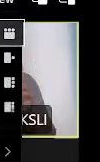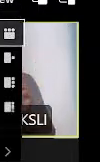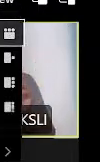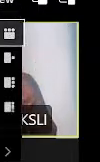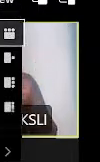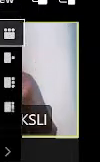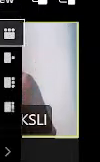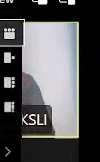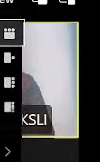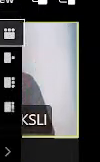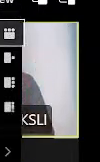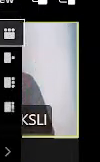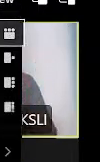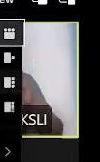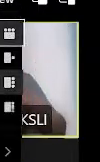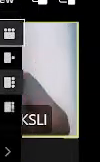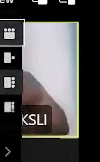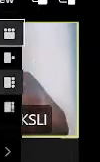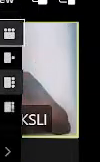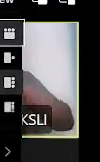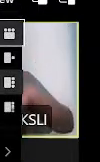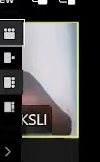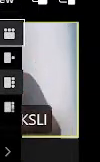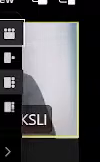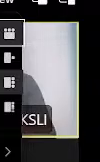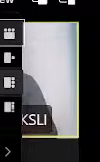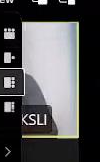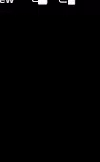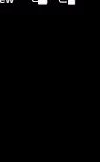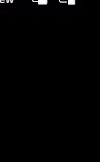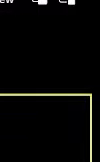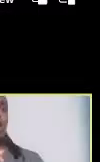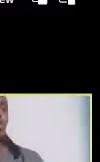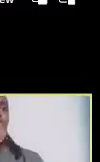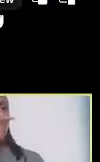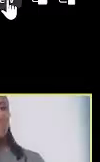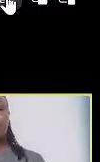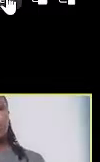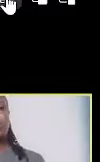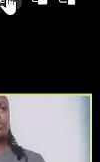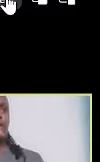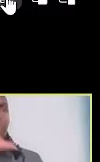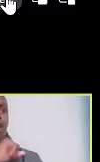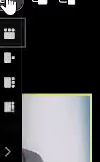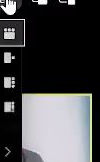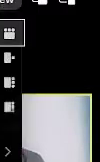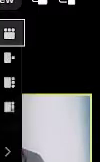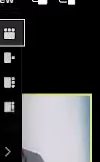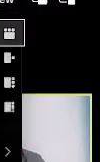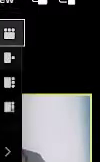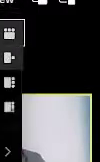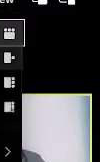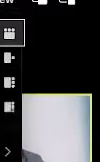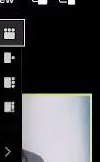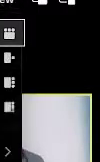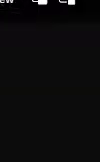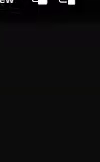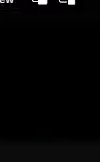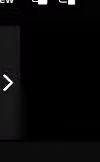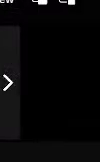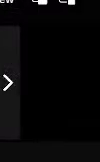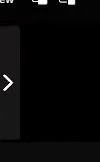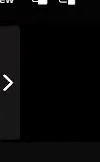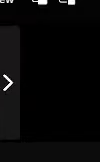forced medical procedures. And this is not due to a lack of legal standards. Those actually exist, but